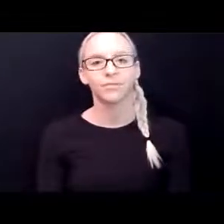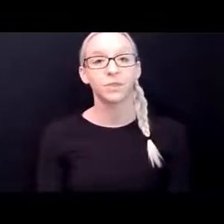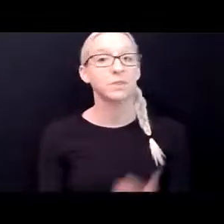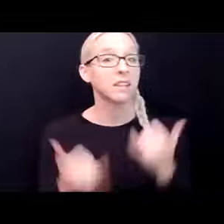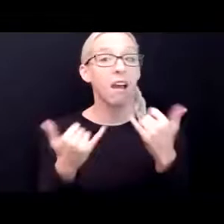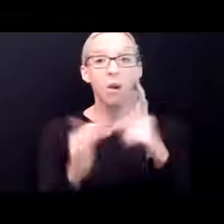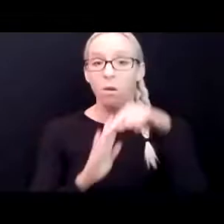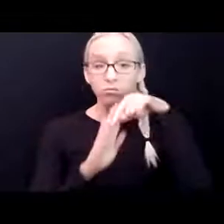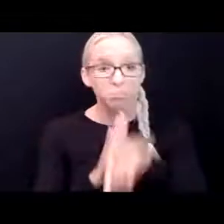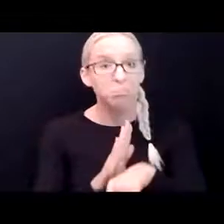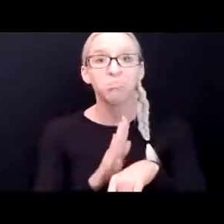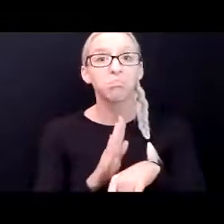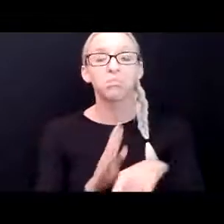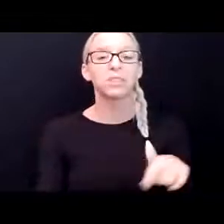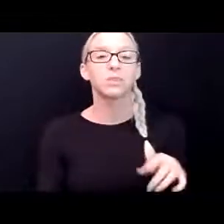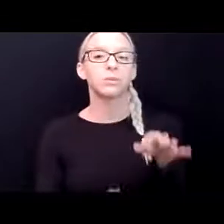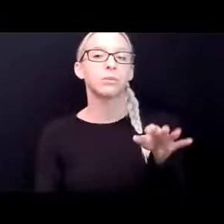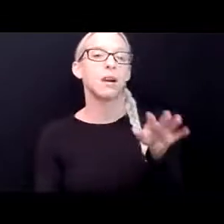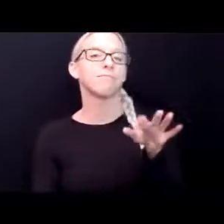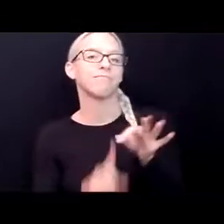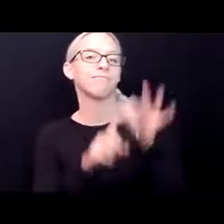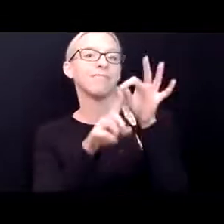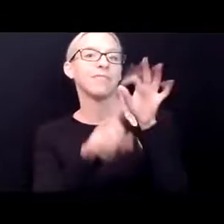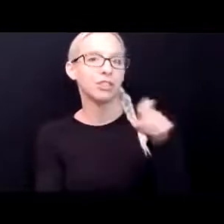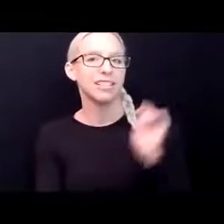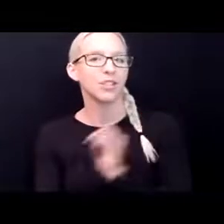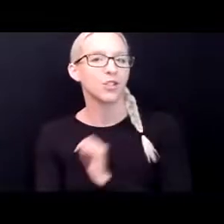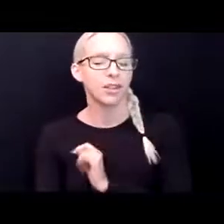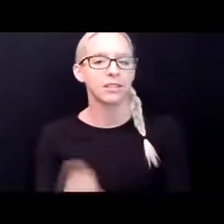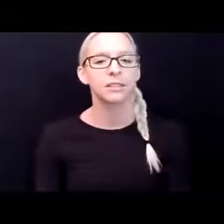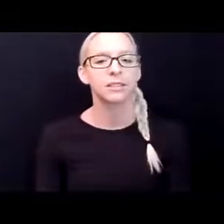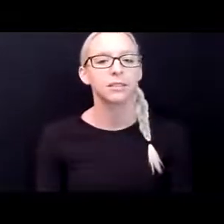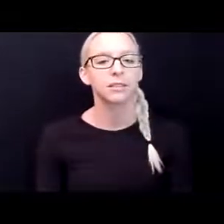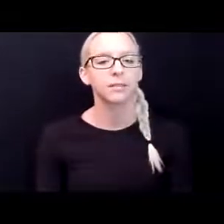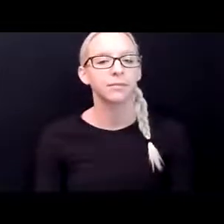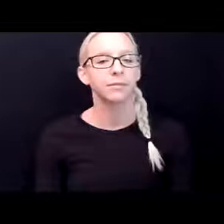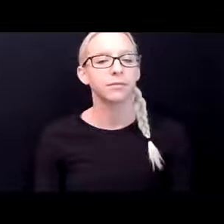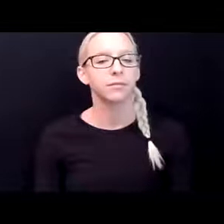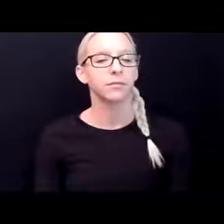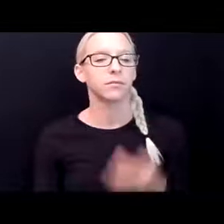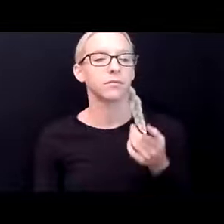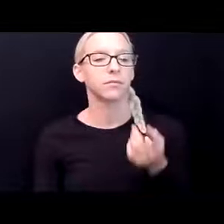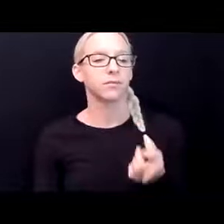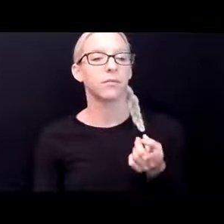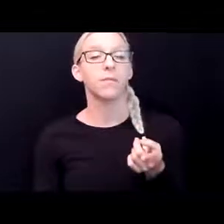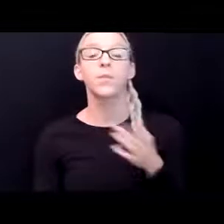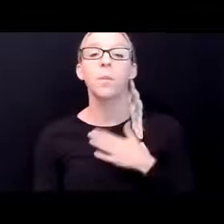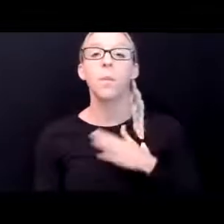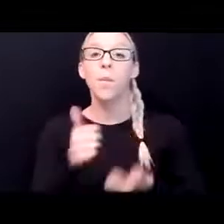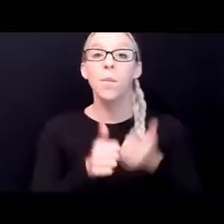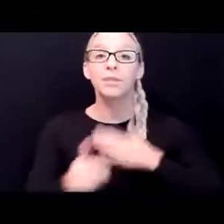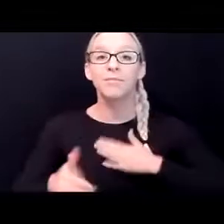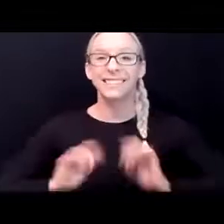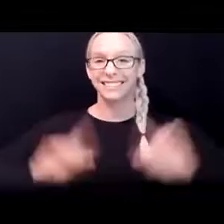talk a bit about special needs trusts. I've taken most of my slides in this particular presentation about